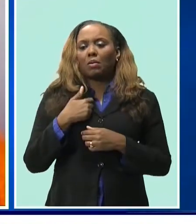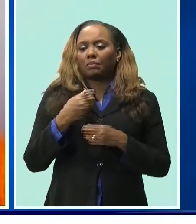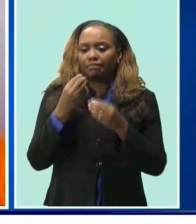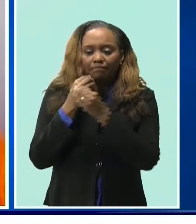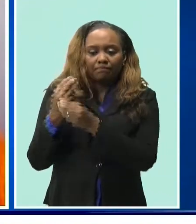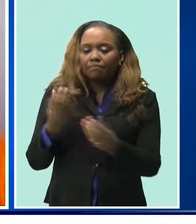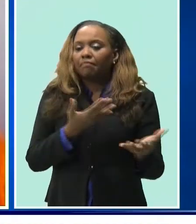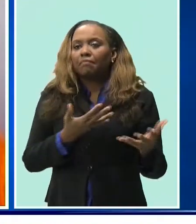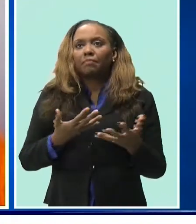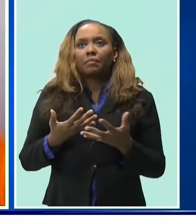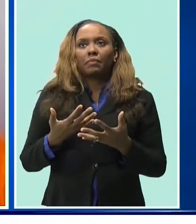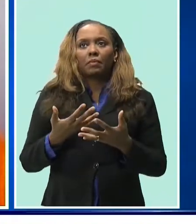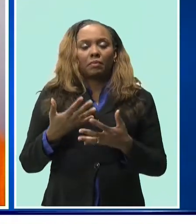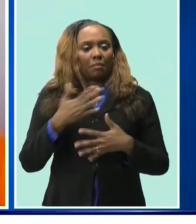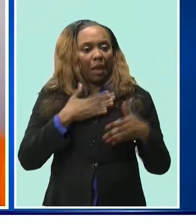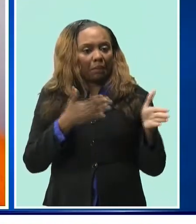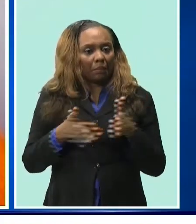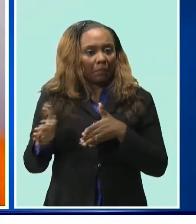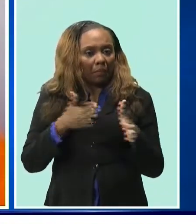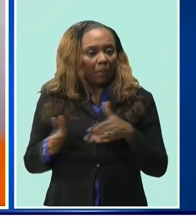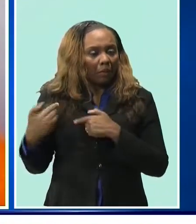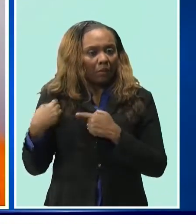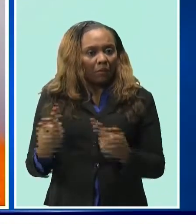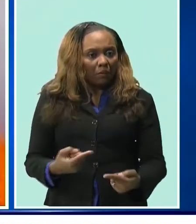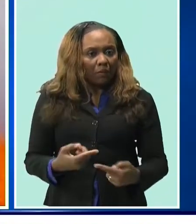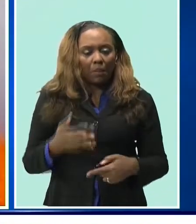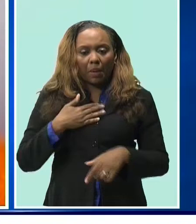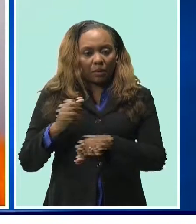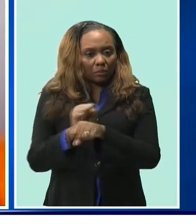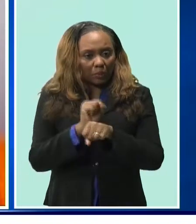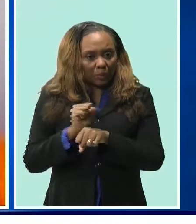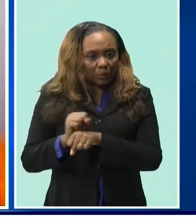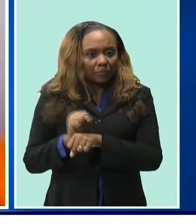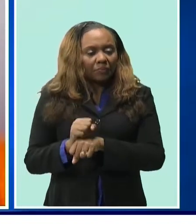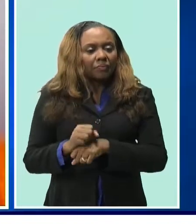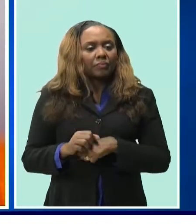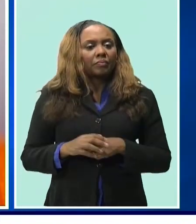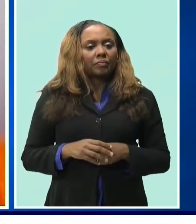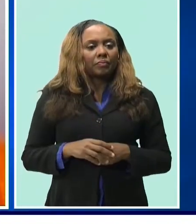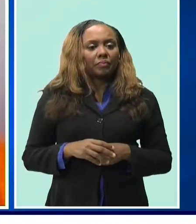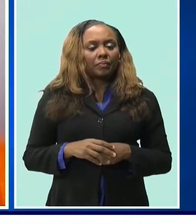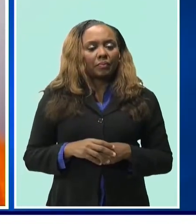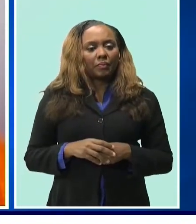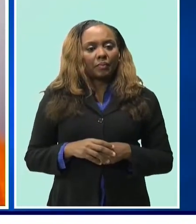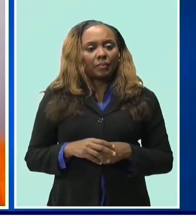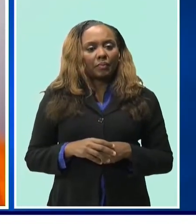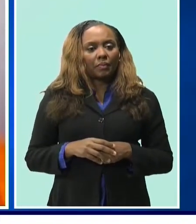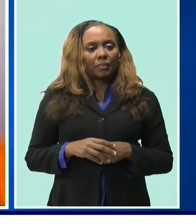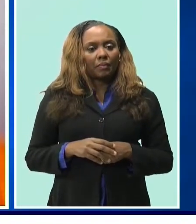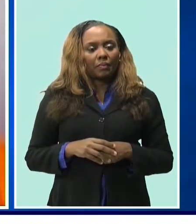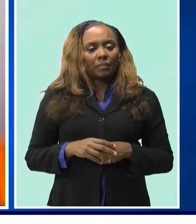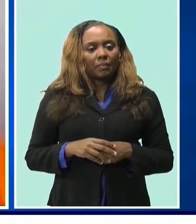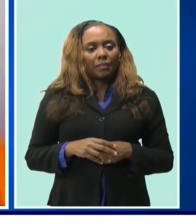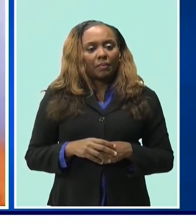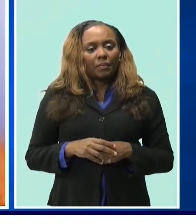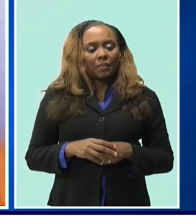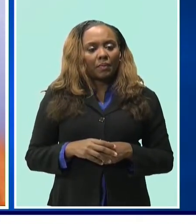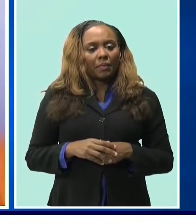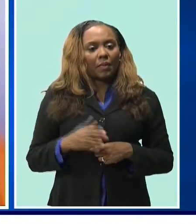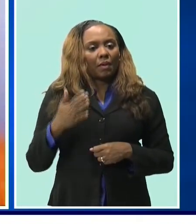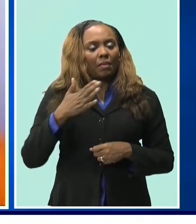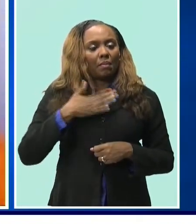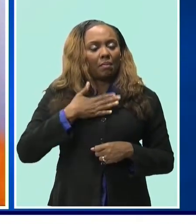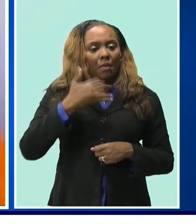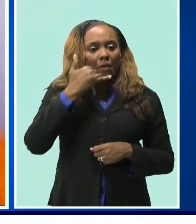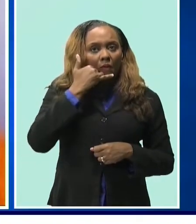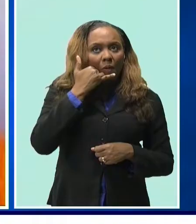what to expect. So we both know what to expect of each other. And then from there, I use my cell phone,